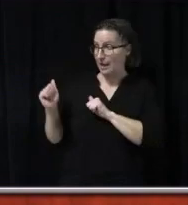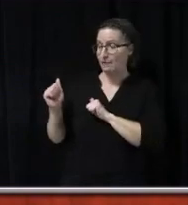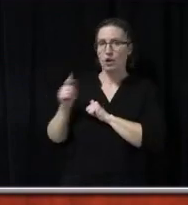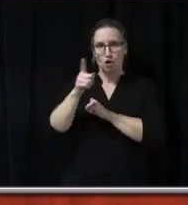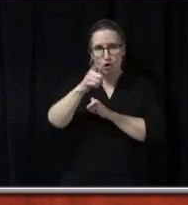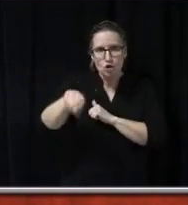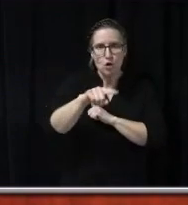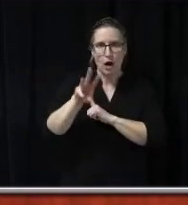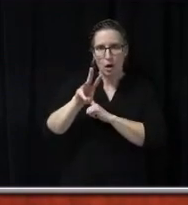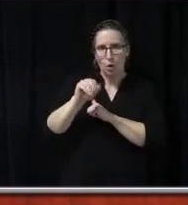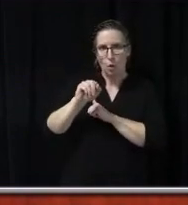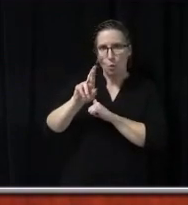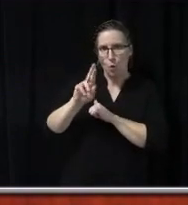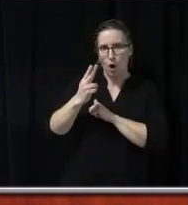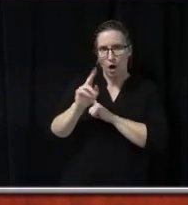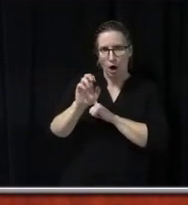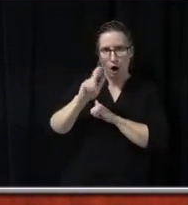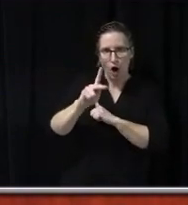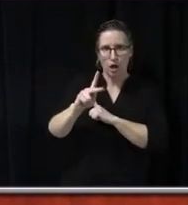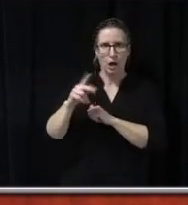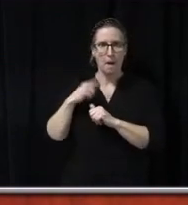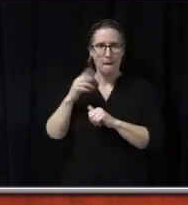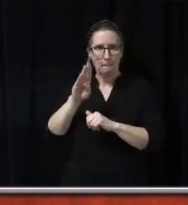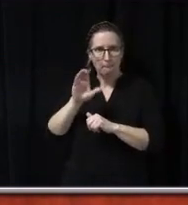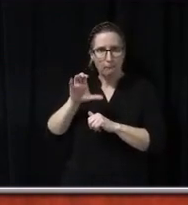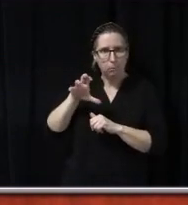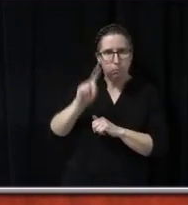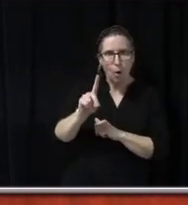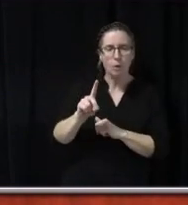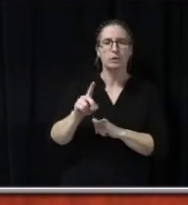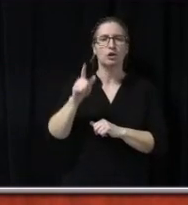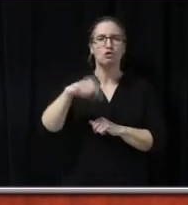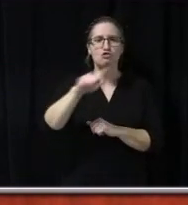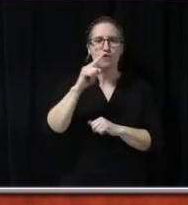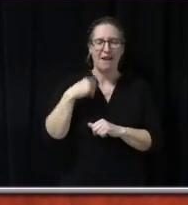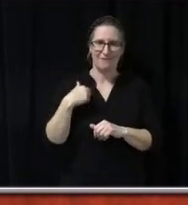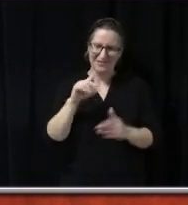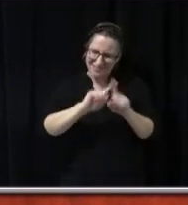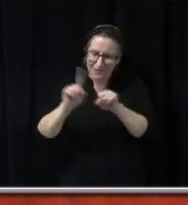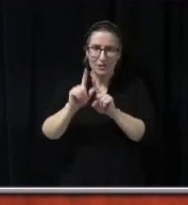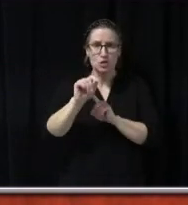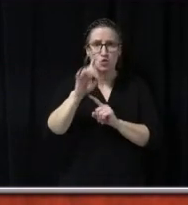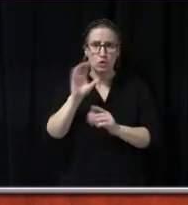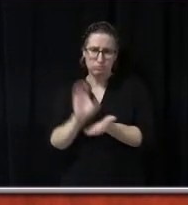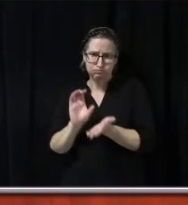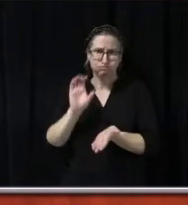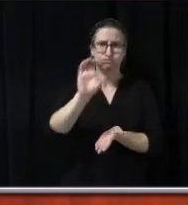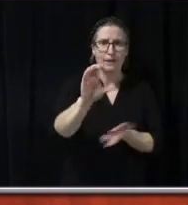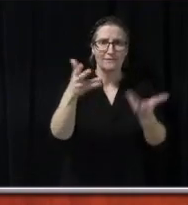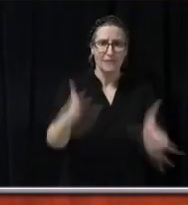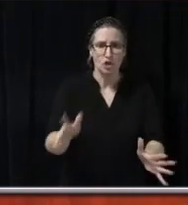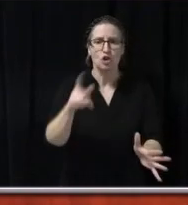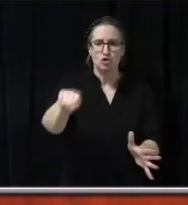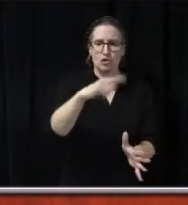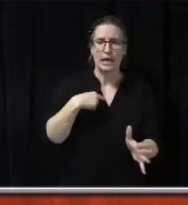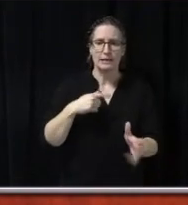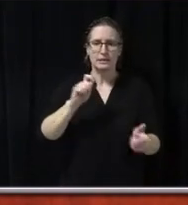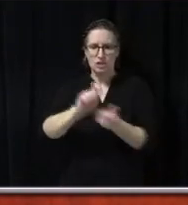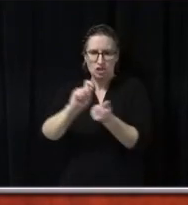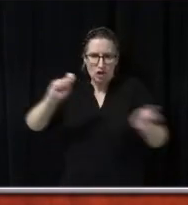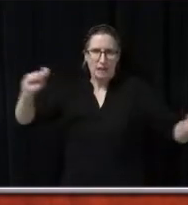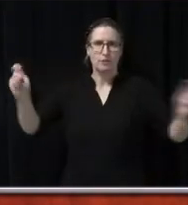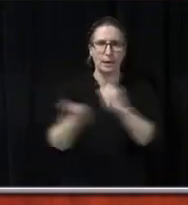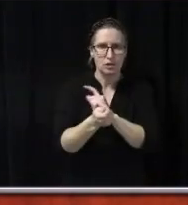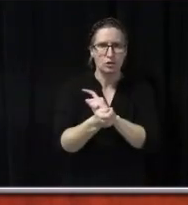are Warhawk Bow. You are equipped with the tools to be intentional, transformational,